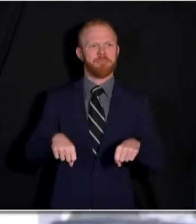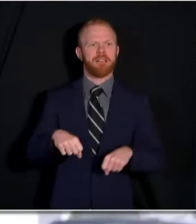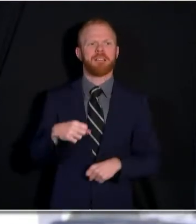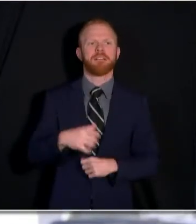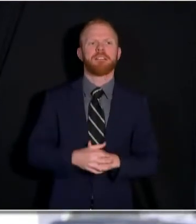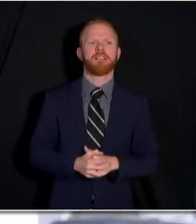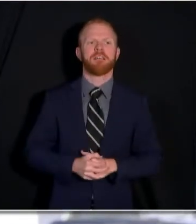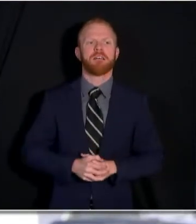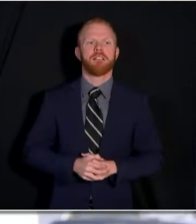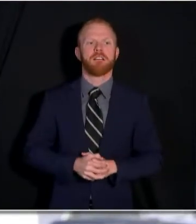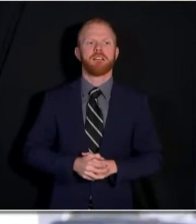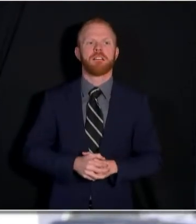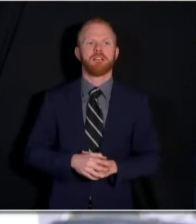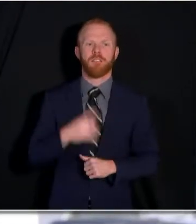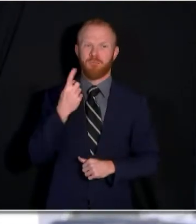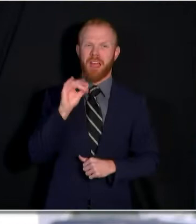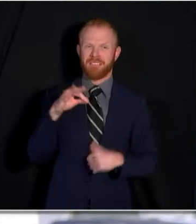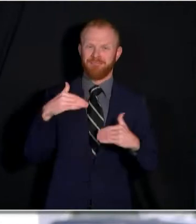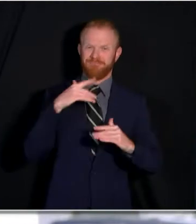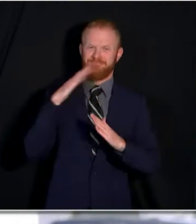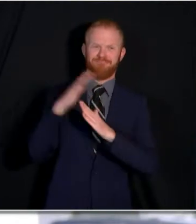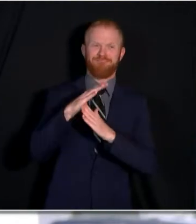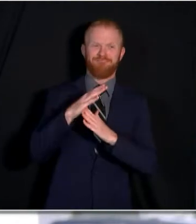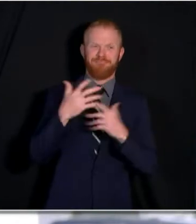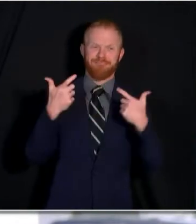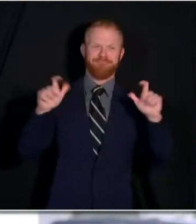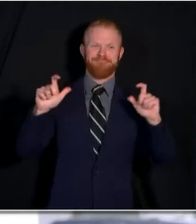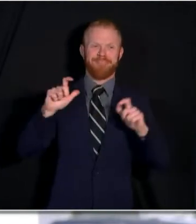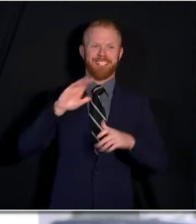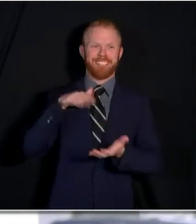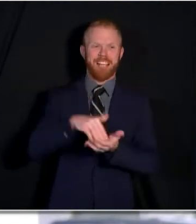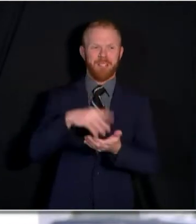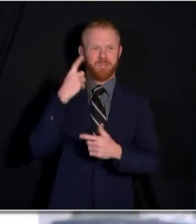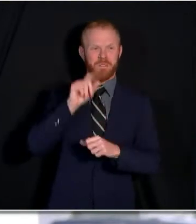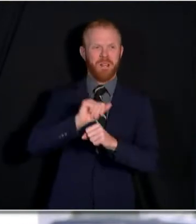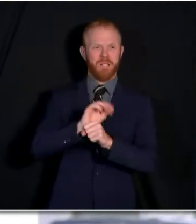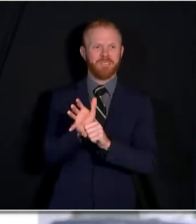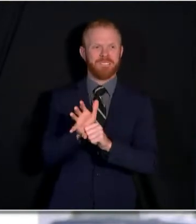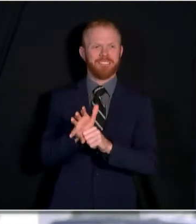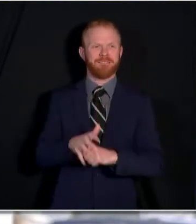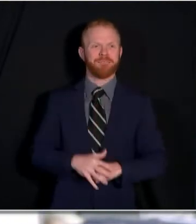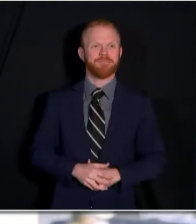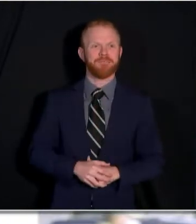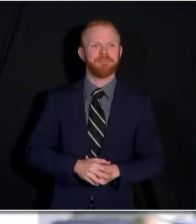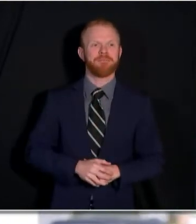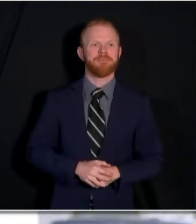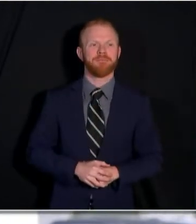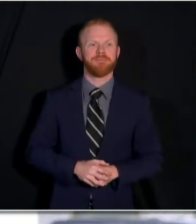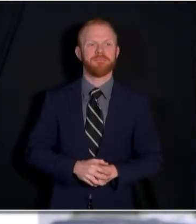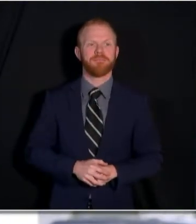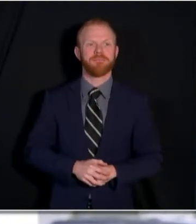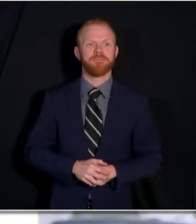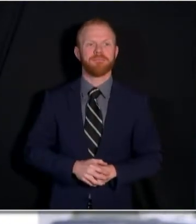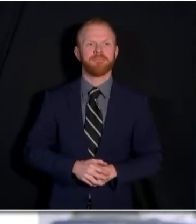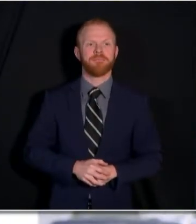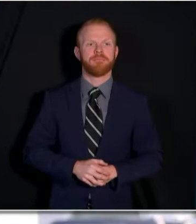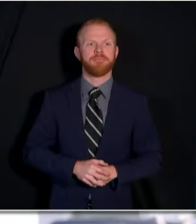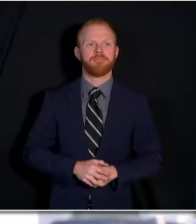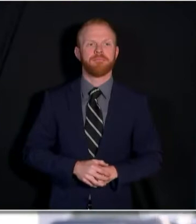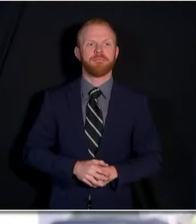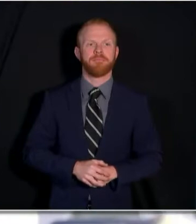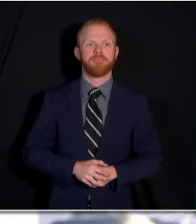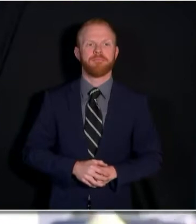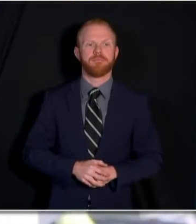advancing the cause of equity. And I want to remind people, this is a site that is replicated in Northern California, and I have great